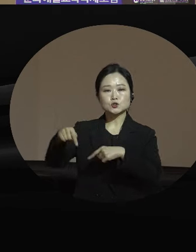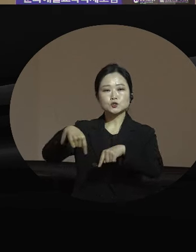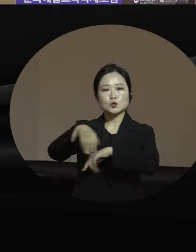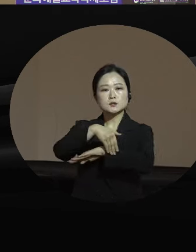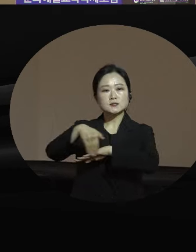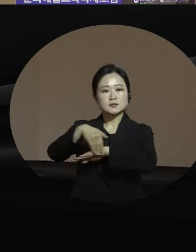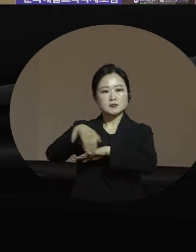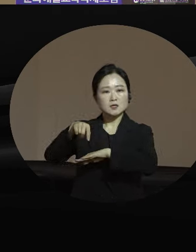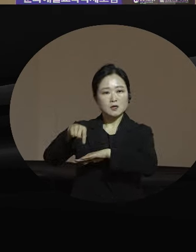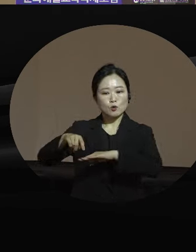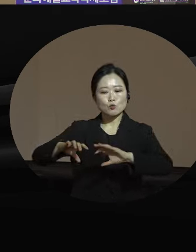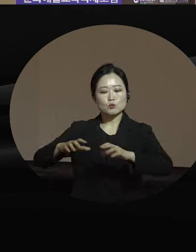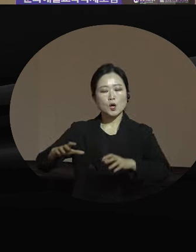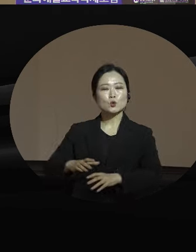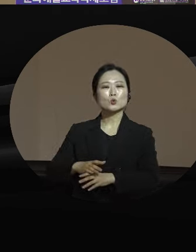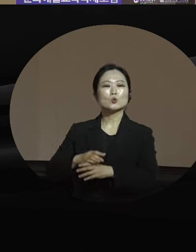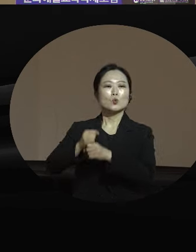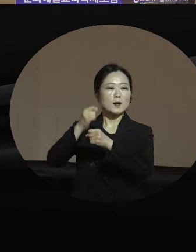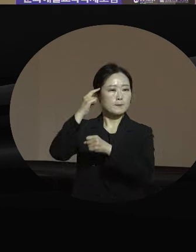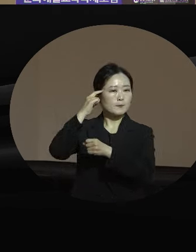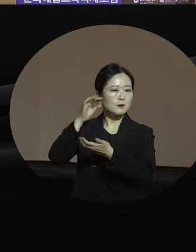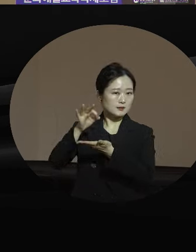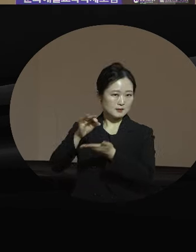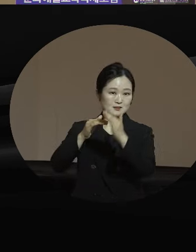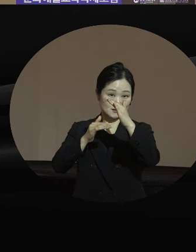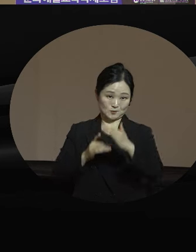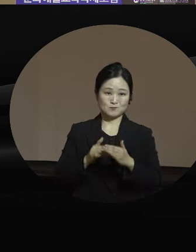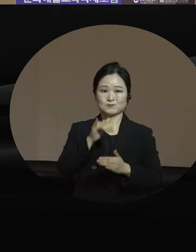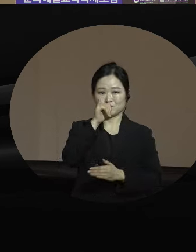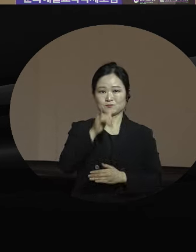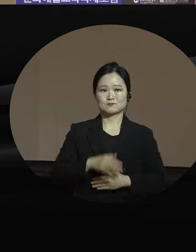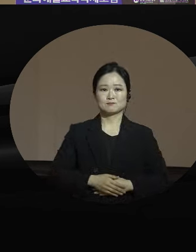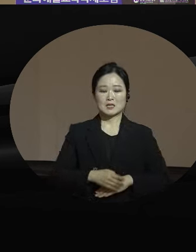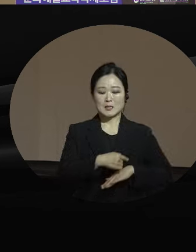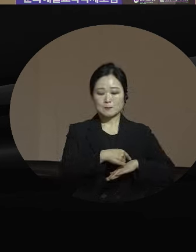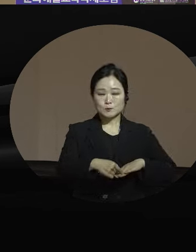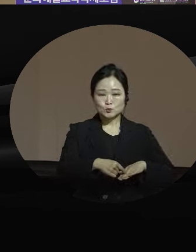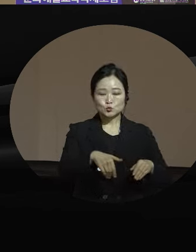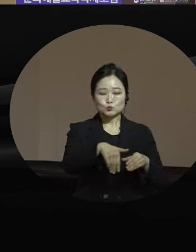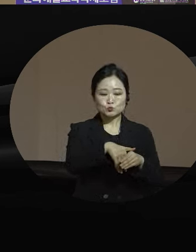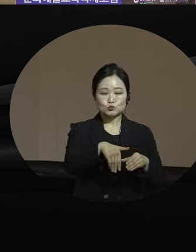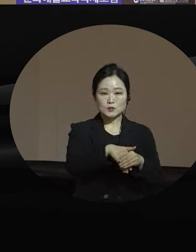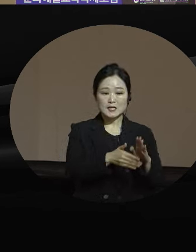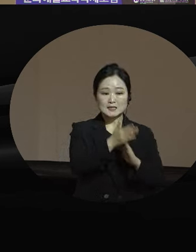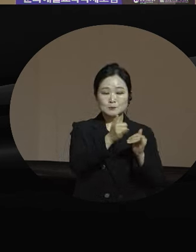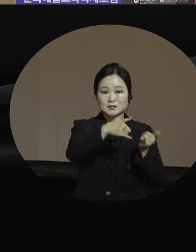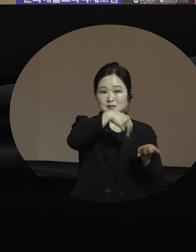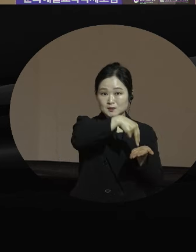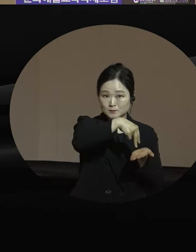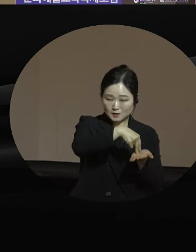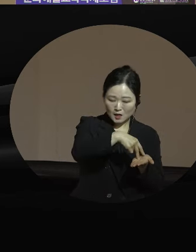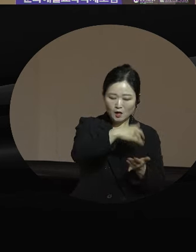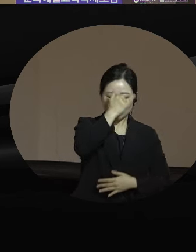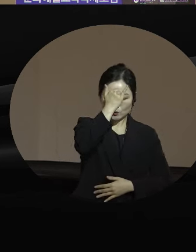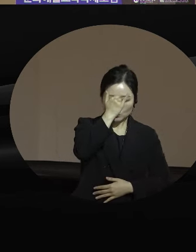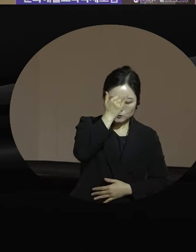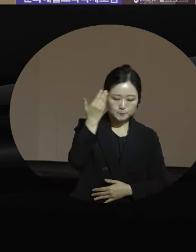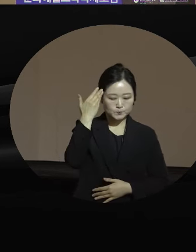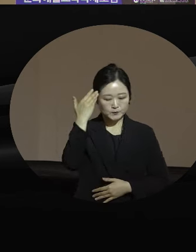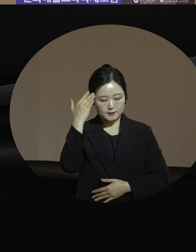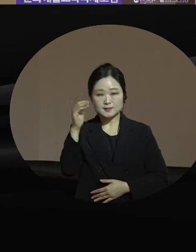values. We are aiming to sustainably strengthen cultural immunity based on national values and increase their